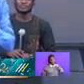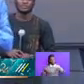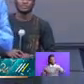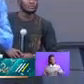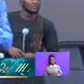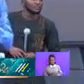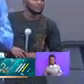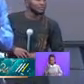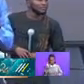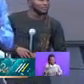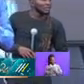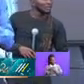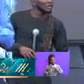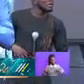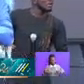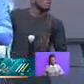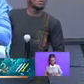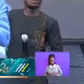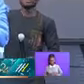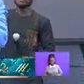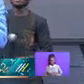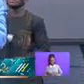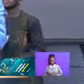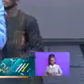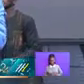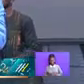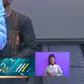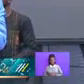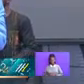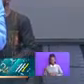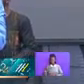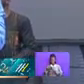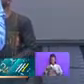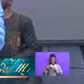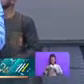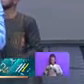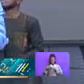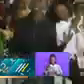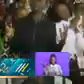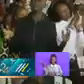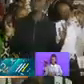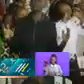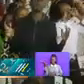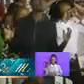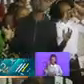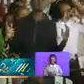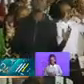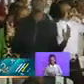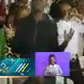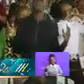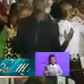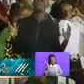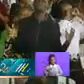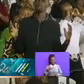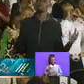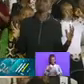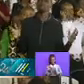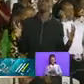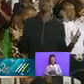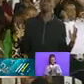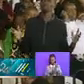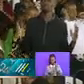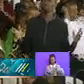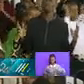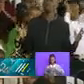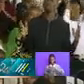people fruitful people you will come from the streets you will come battered shattered